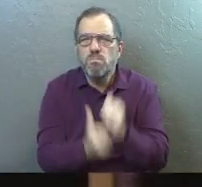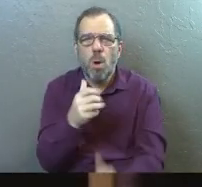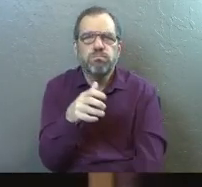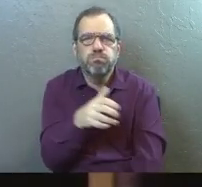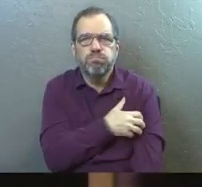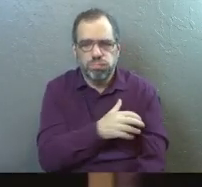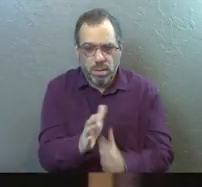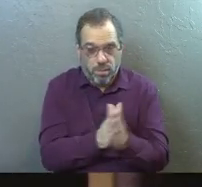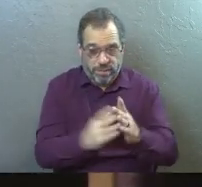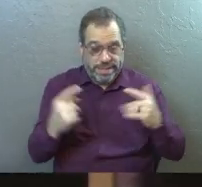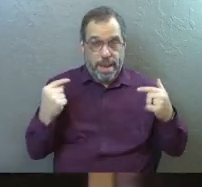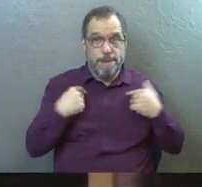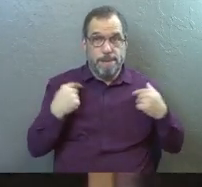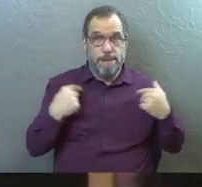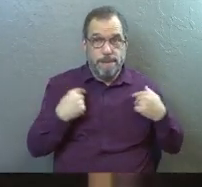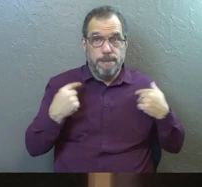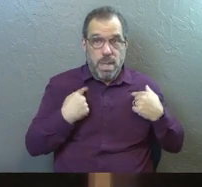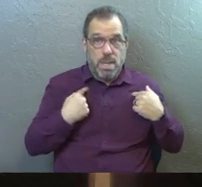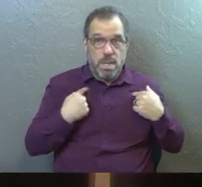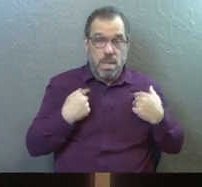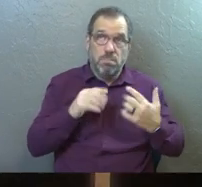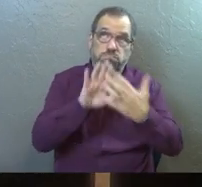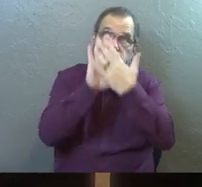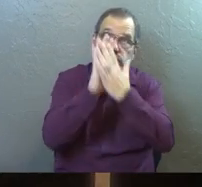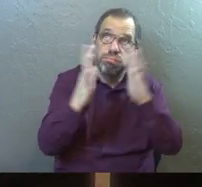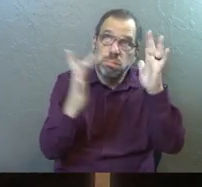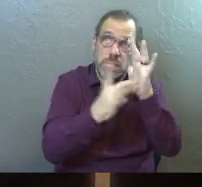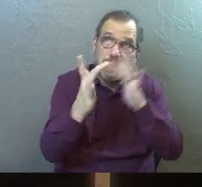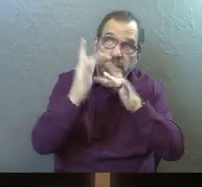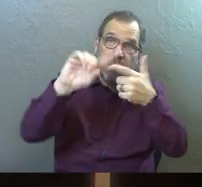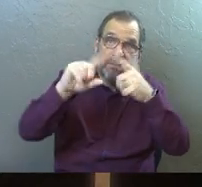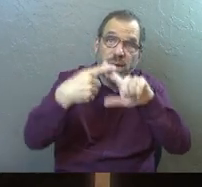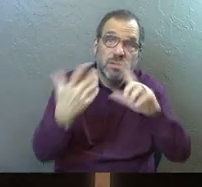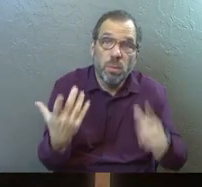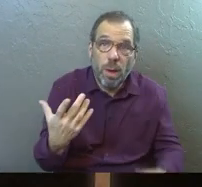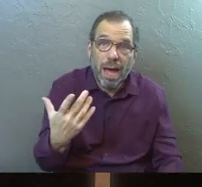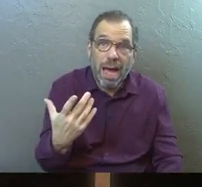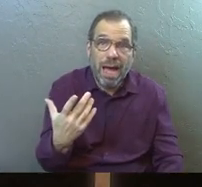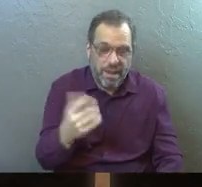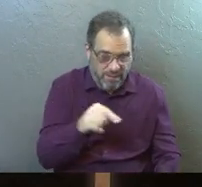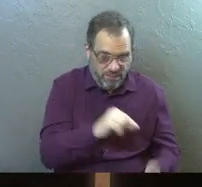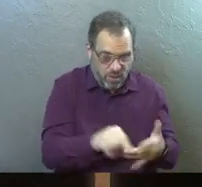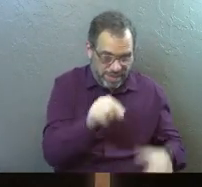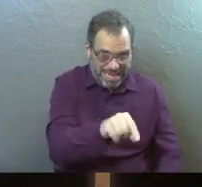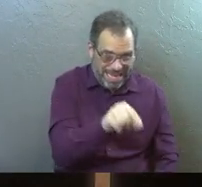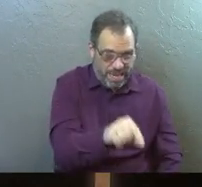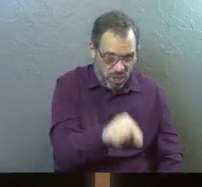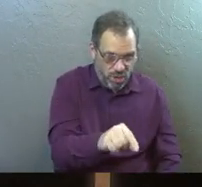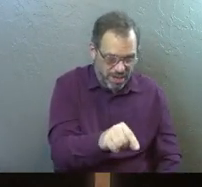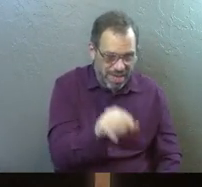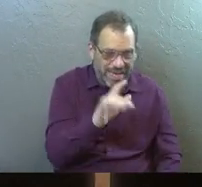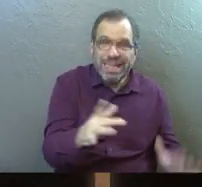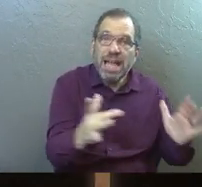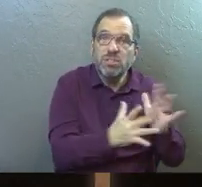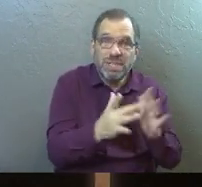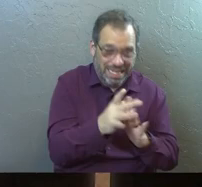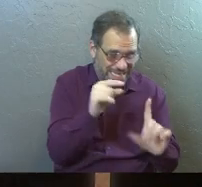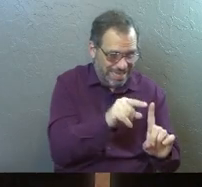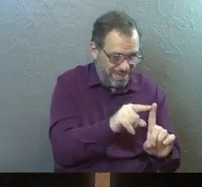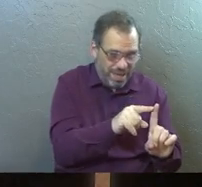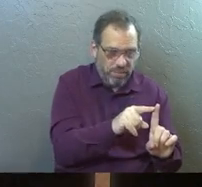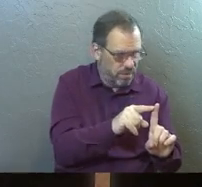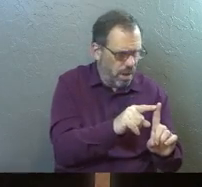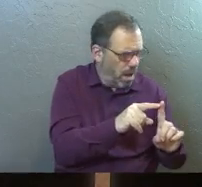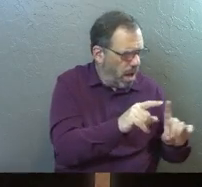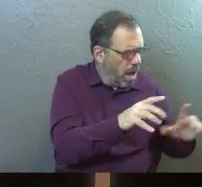things that motivates me to seek after Jesus in a friendship is a verse like this right here. It's the fact that Jesus